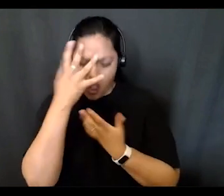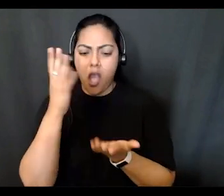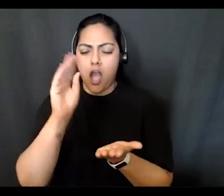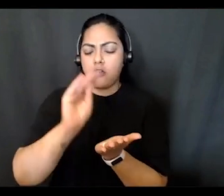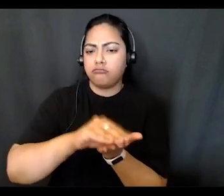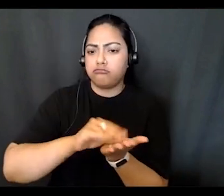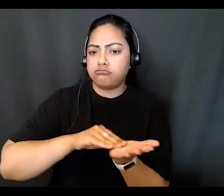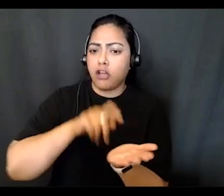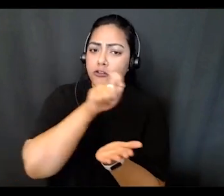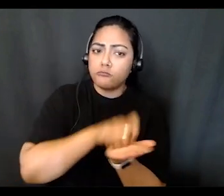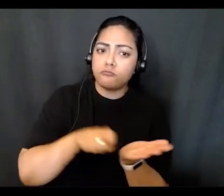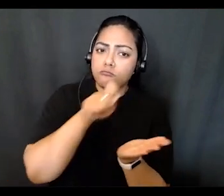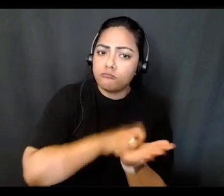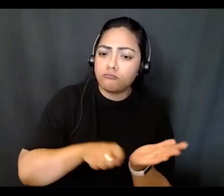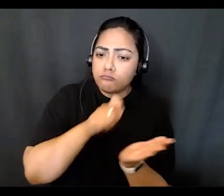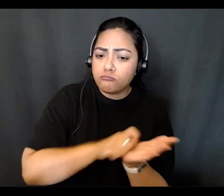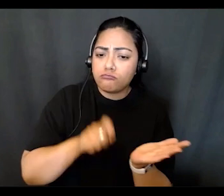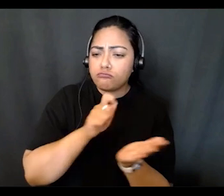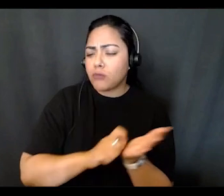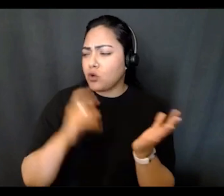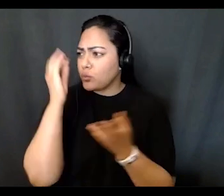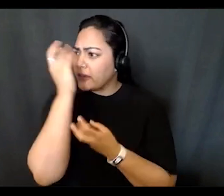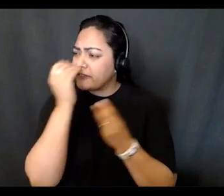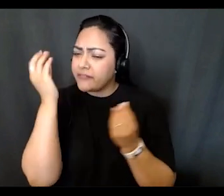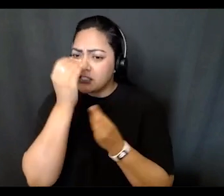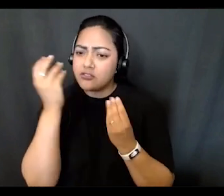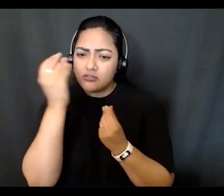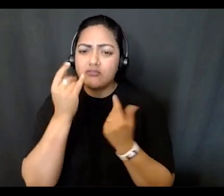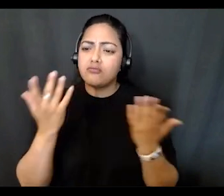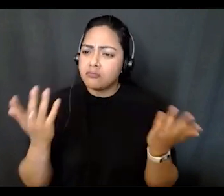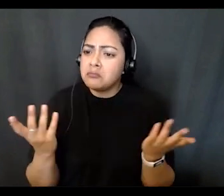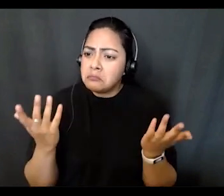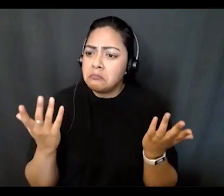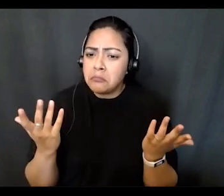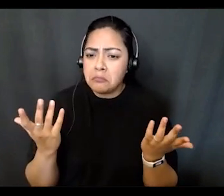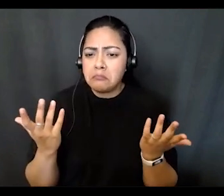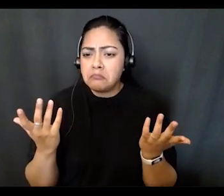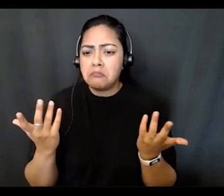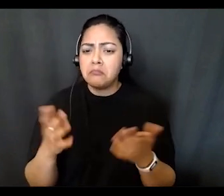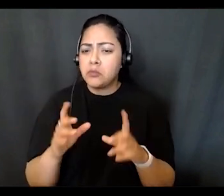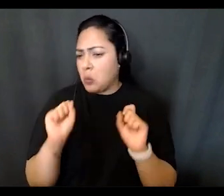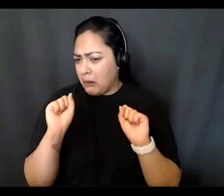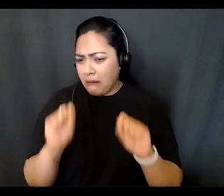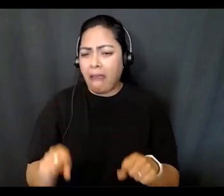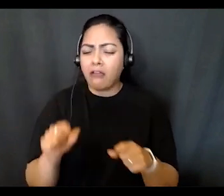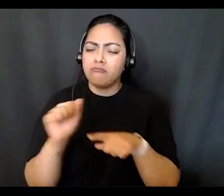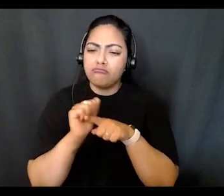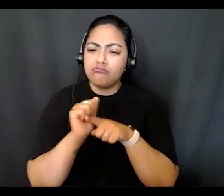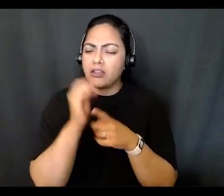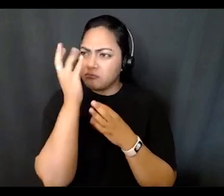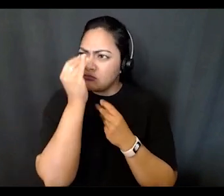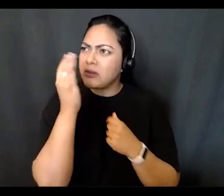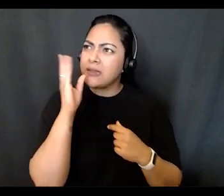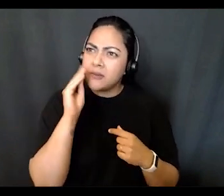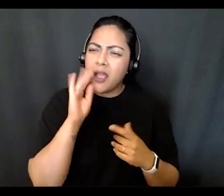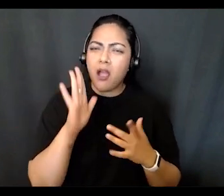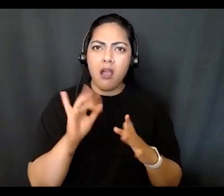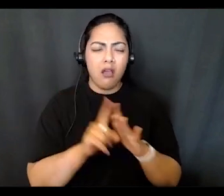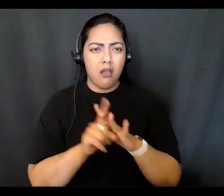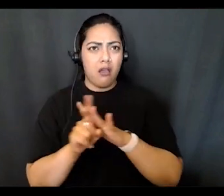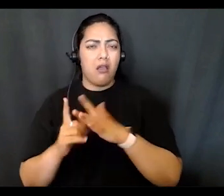reflections throughout or after the session as a practice for processing your experience and insights. Next